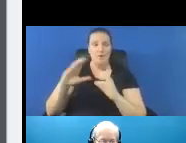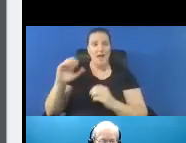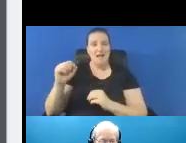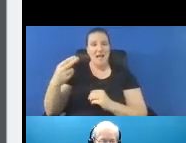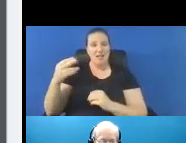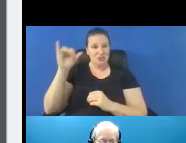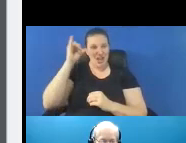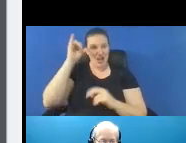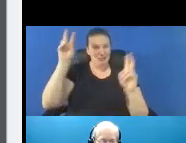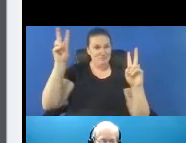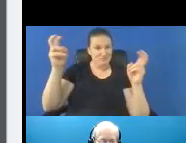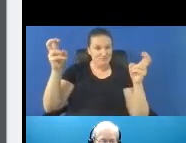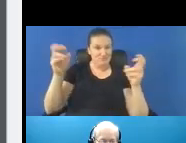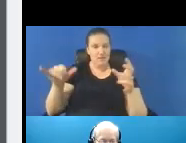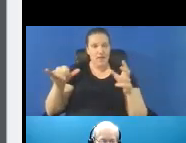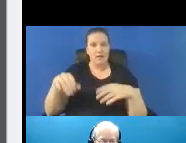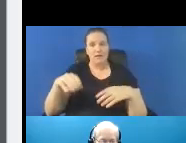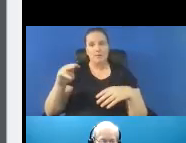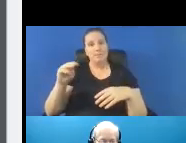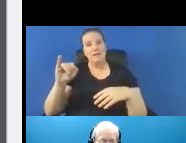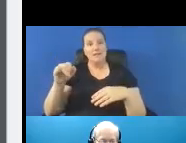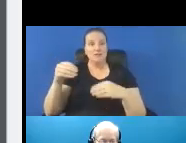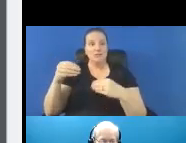they trade hands often without going to market.